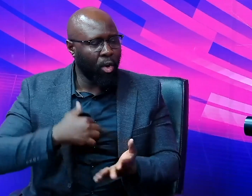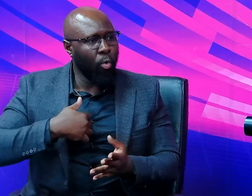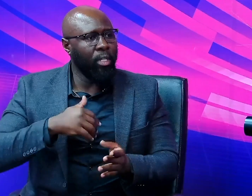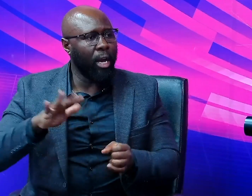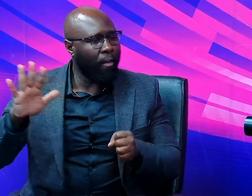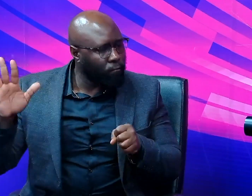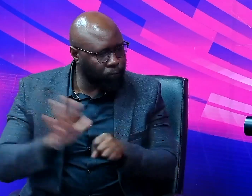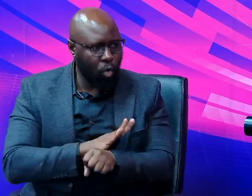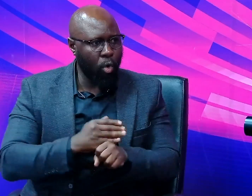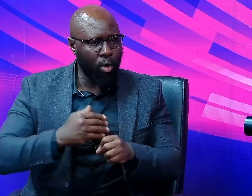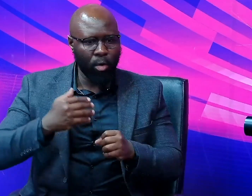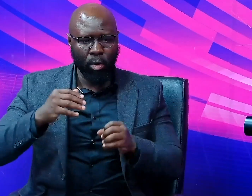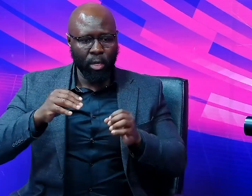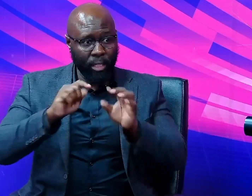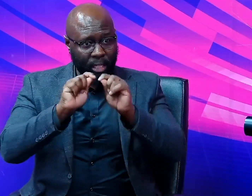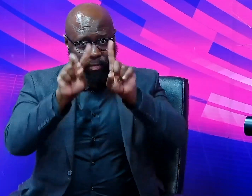interpreter,